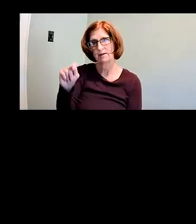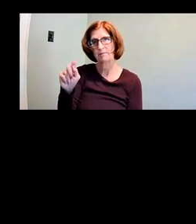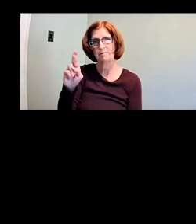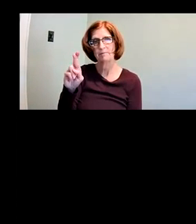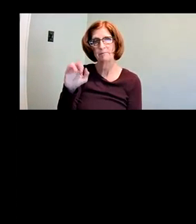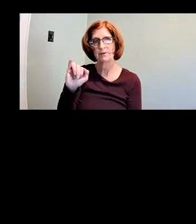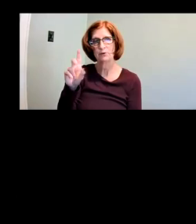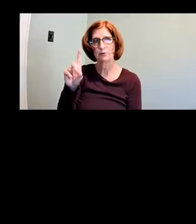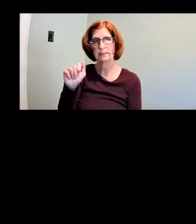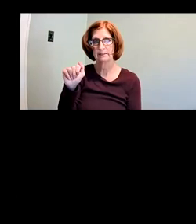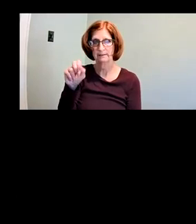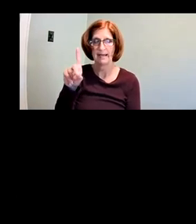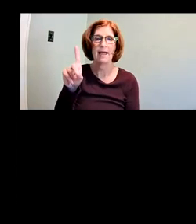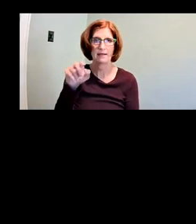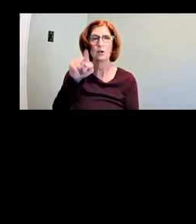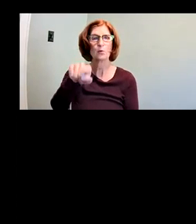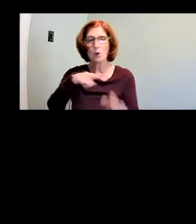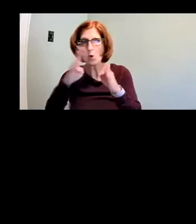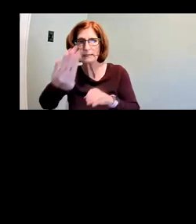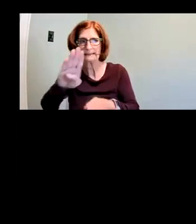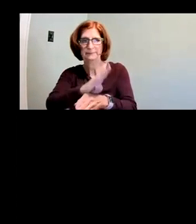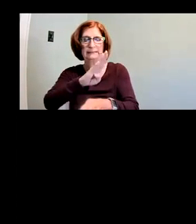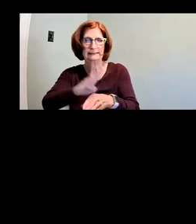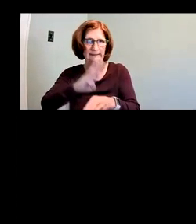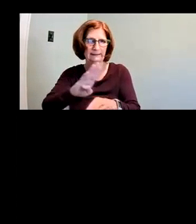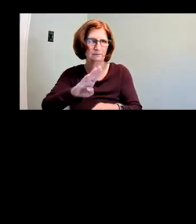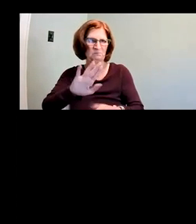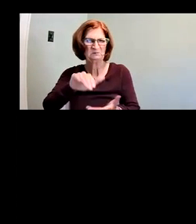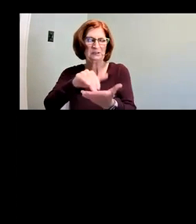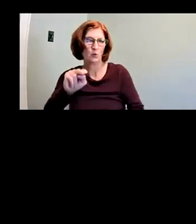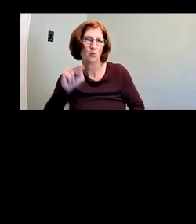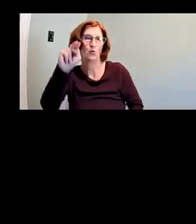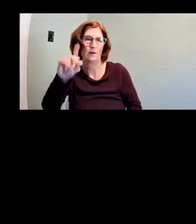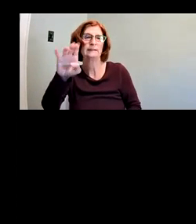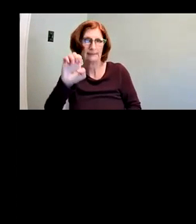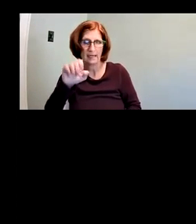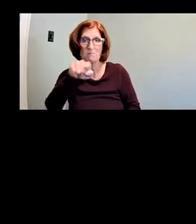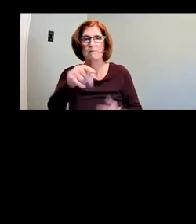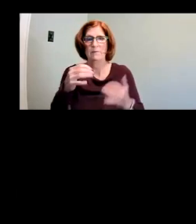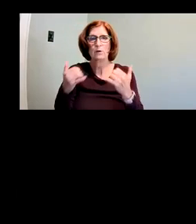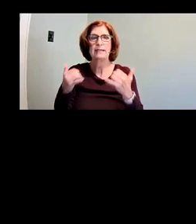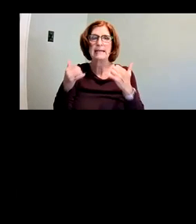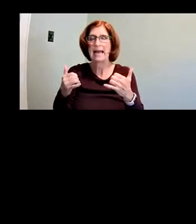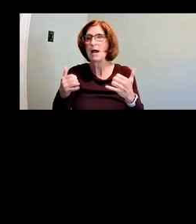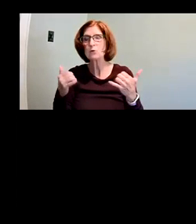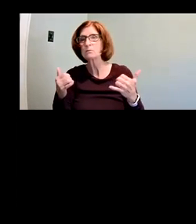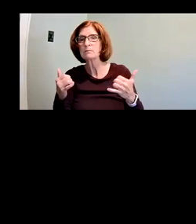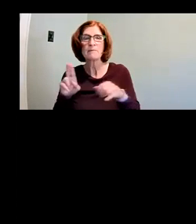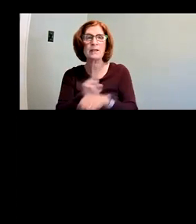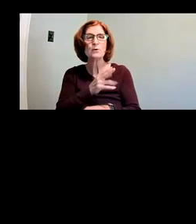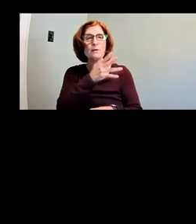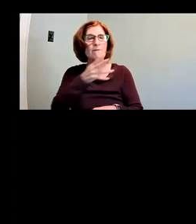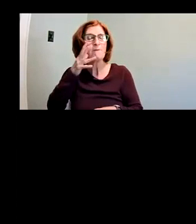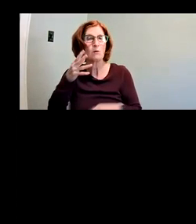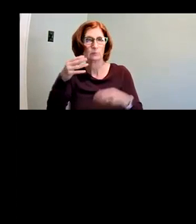going to be opening in the Central North Side, hopefully by the end of the summer. They are currently in farmers markets, three farmers